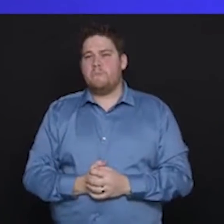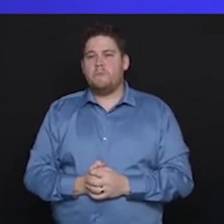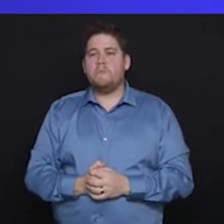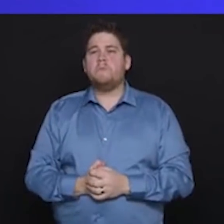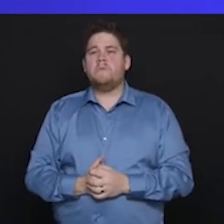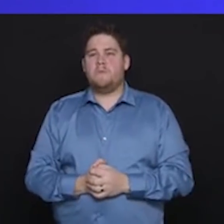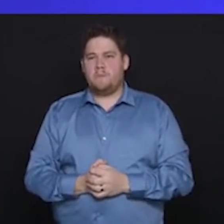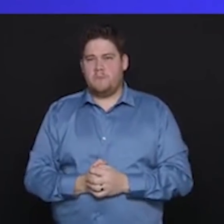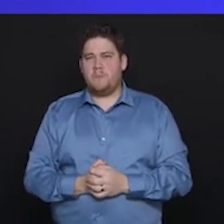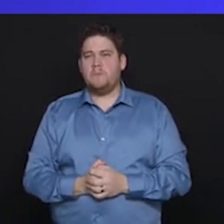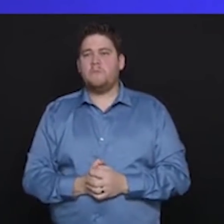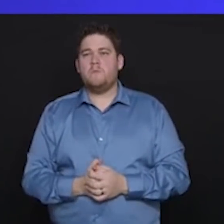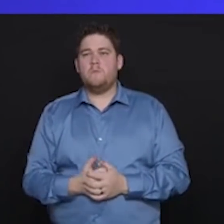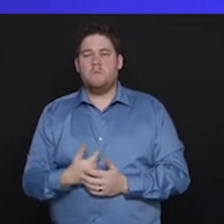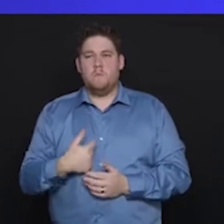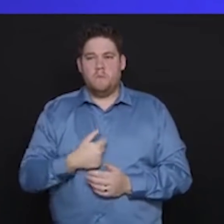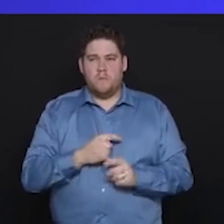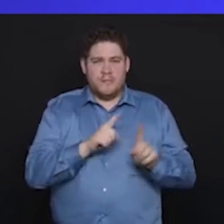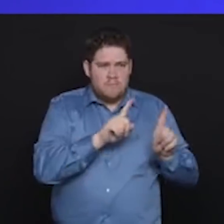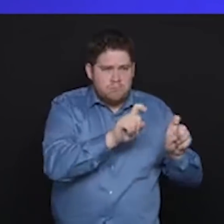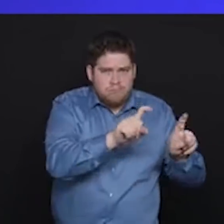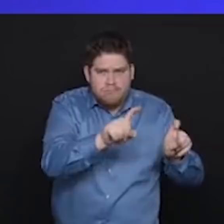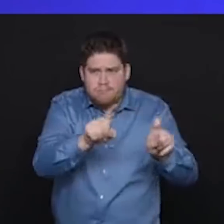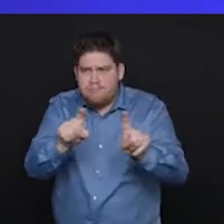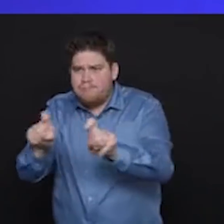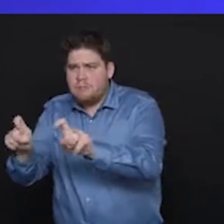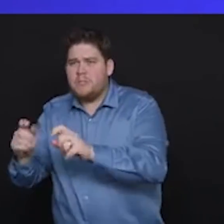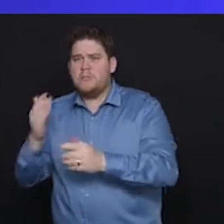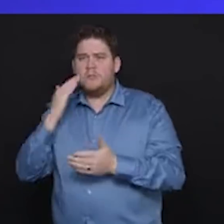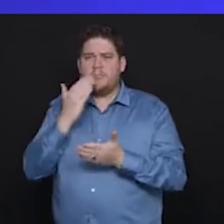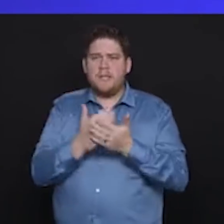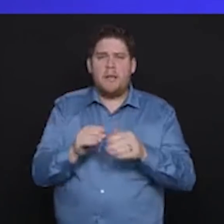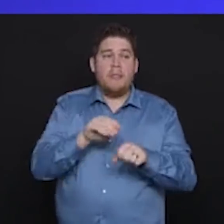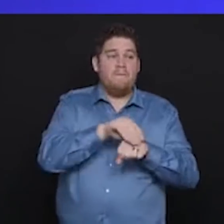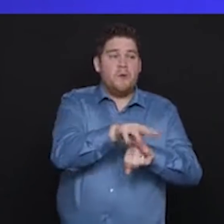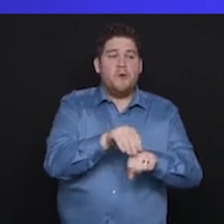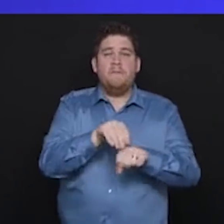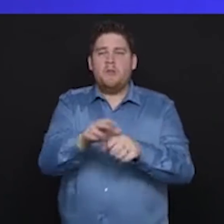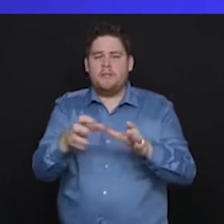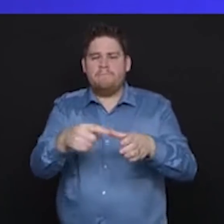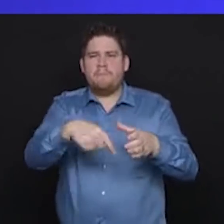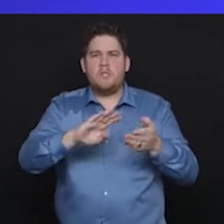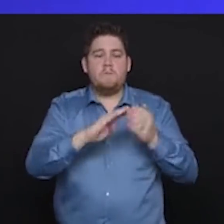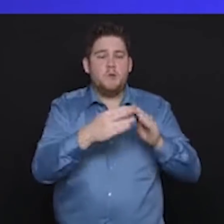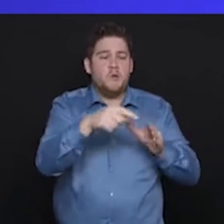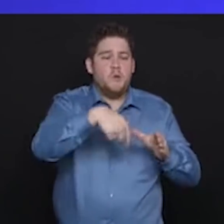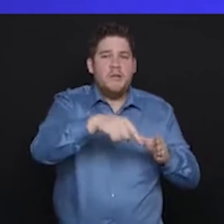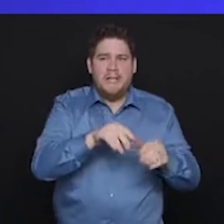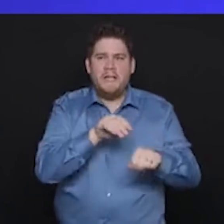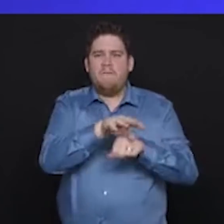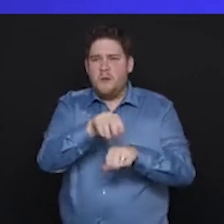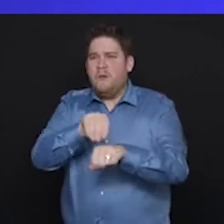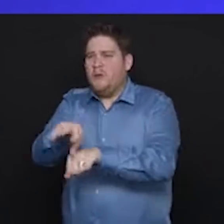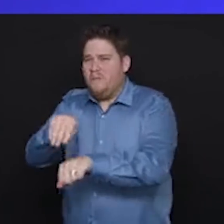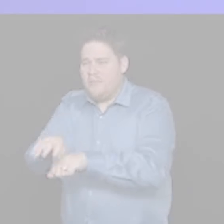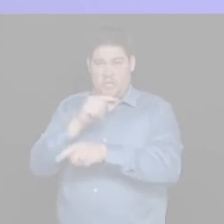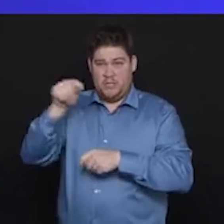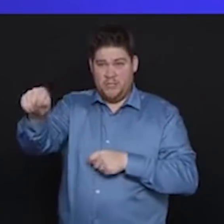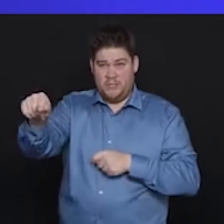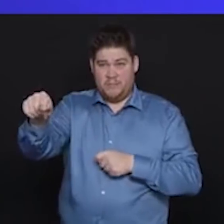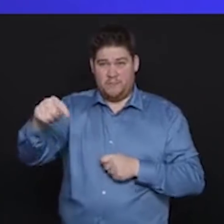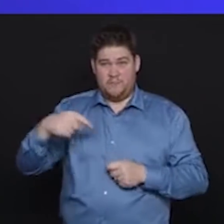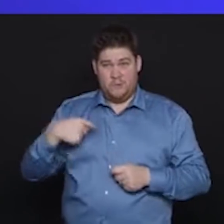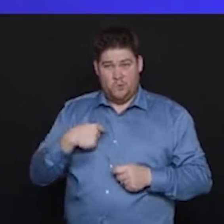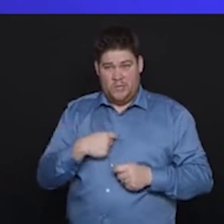communities that we don't recognize, and that's where we have to focus our testing and our public health response on those as they pop up.